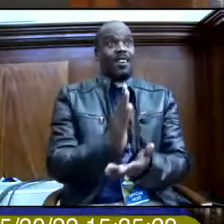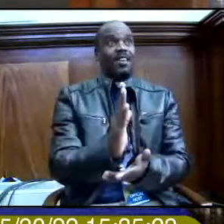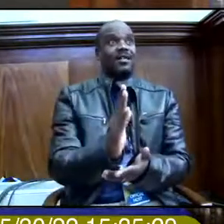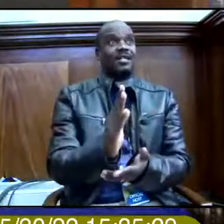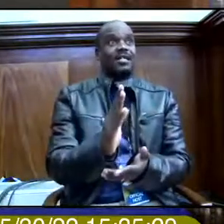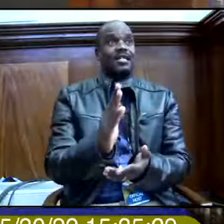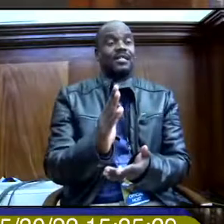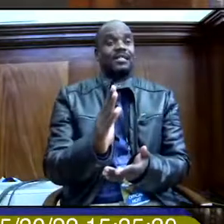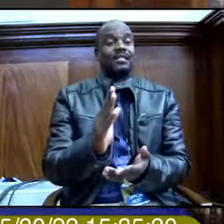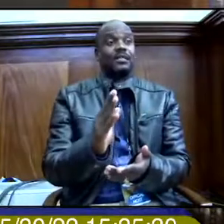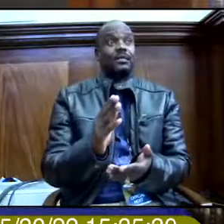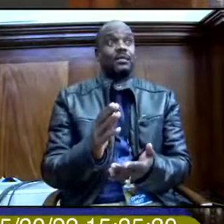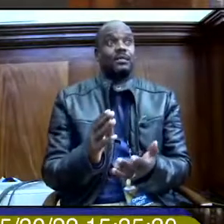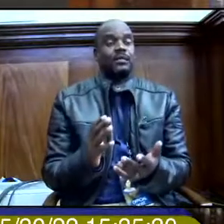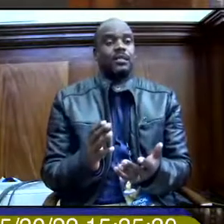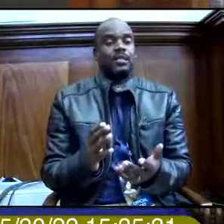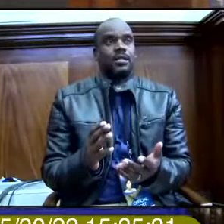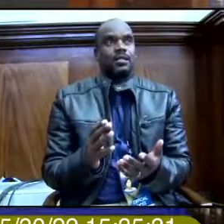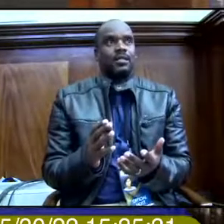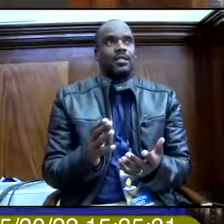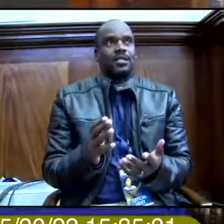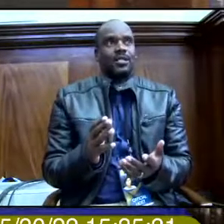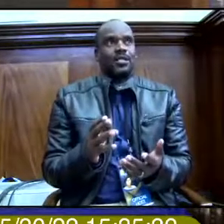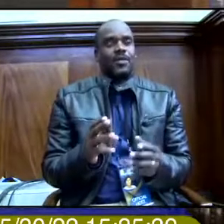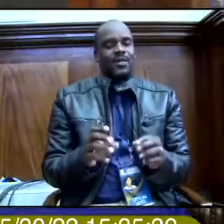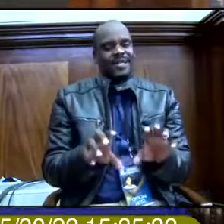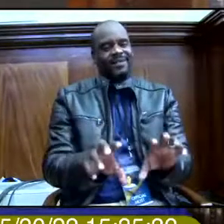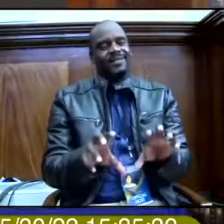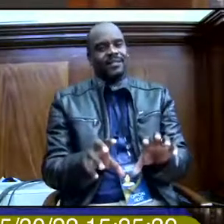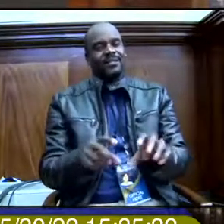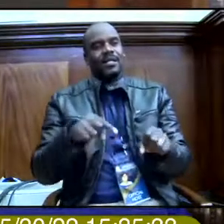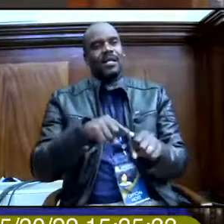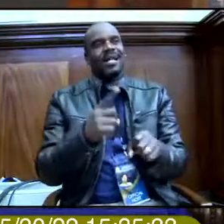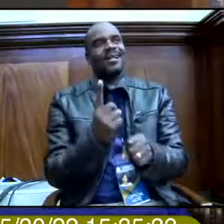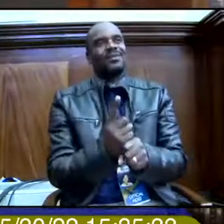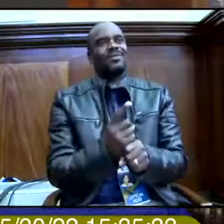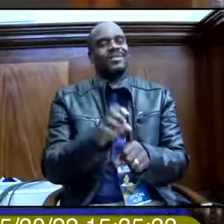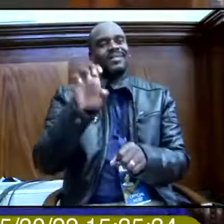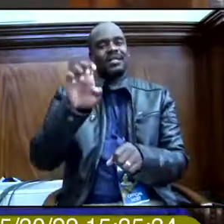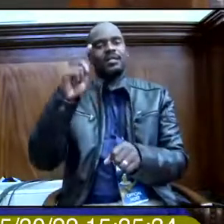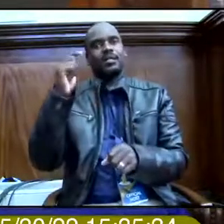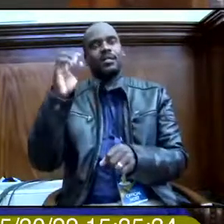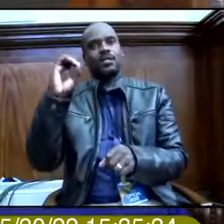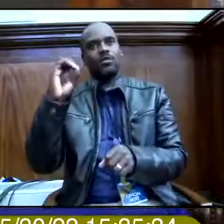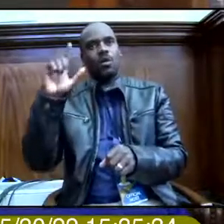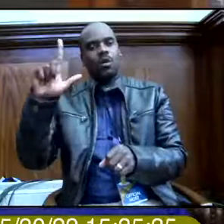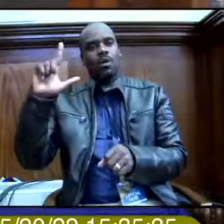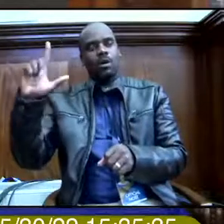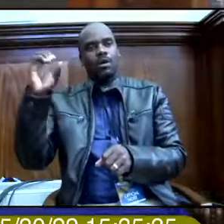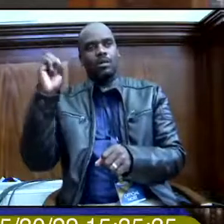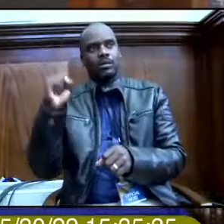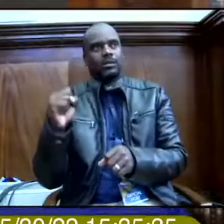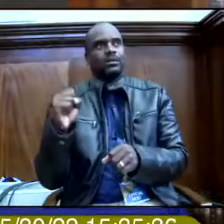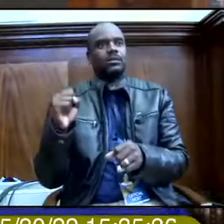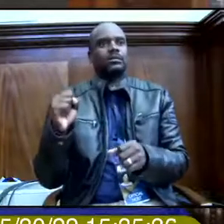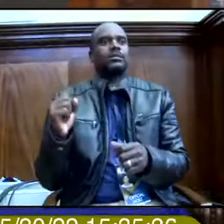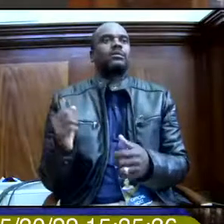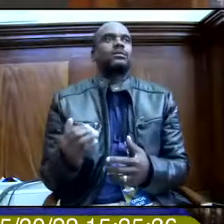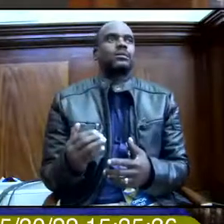surveillance and civil liberty threaten and countering ethos and with